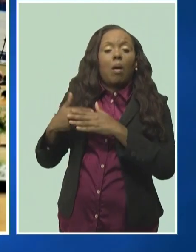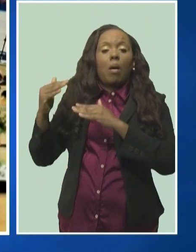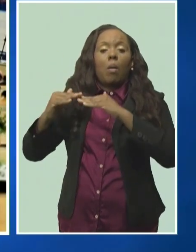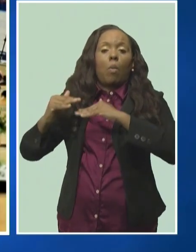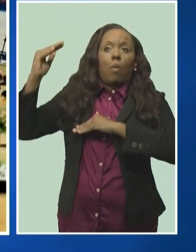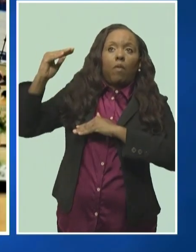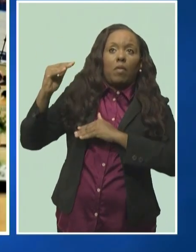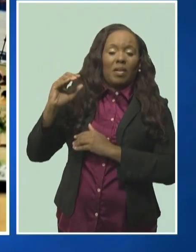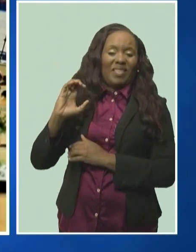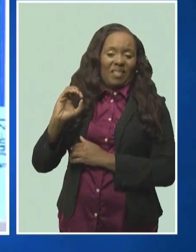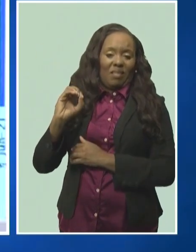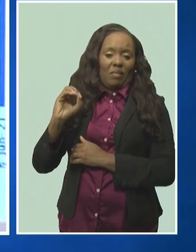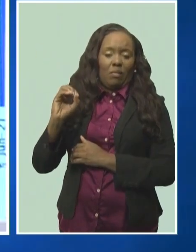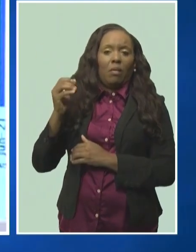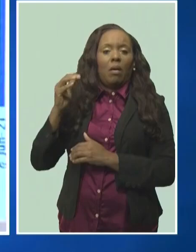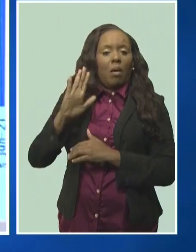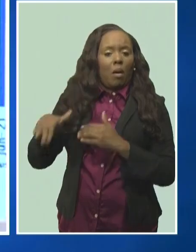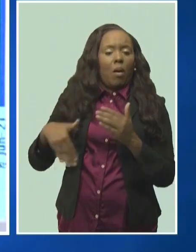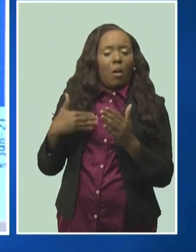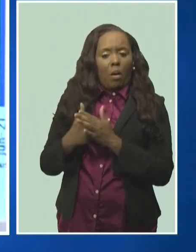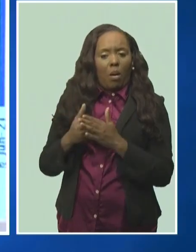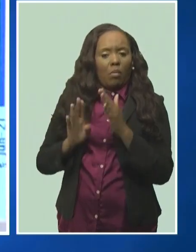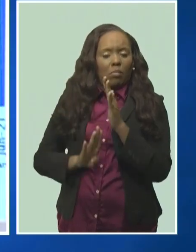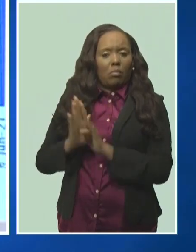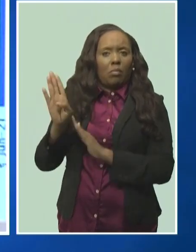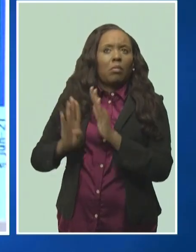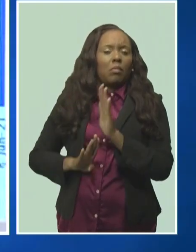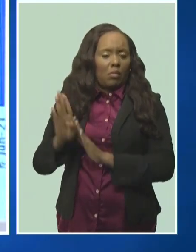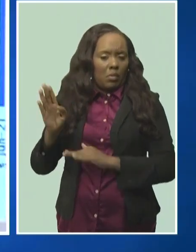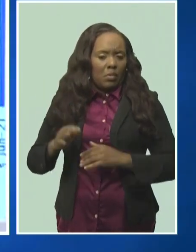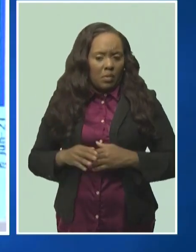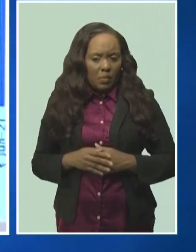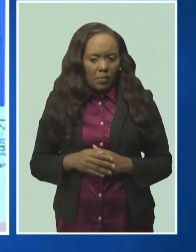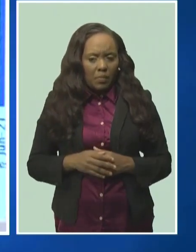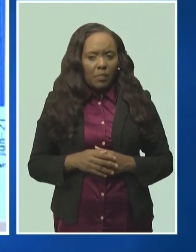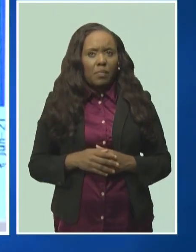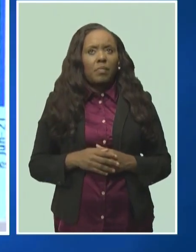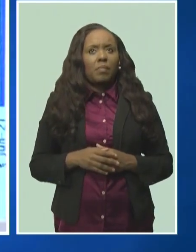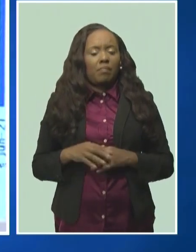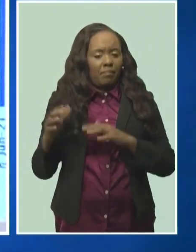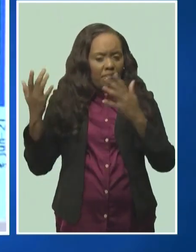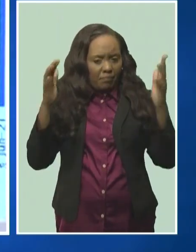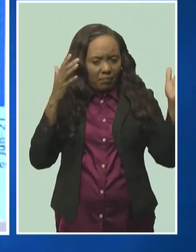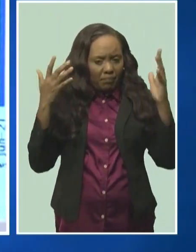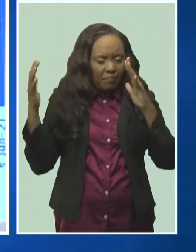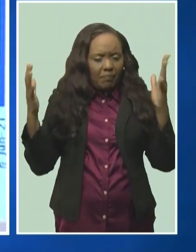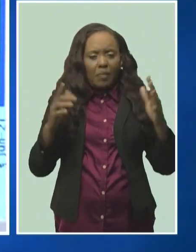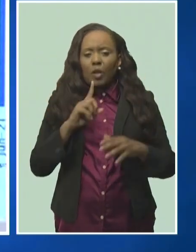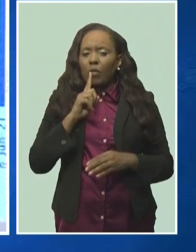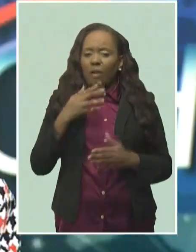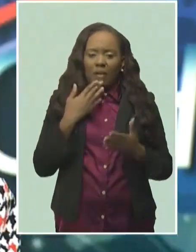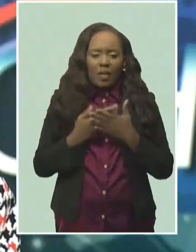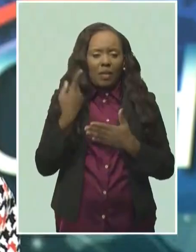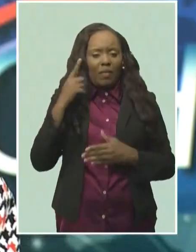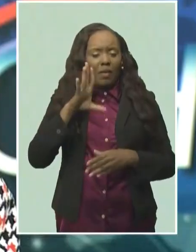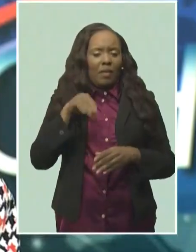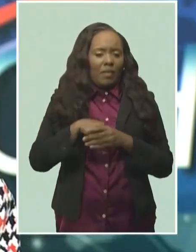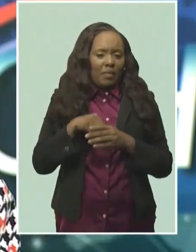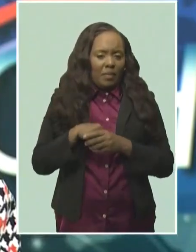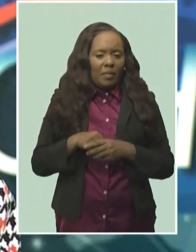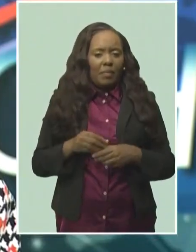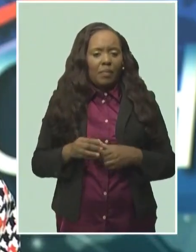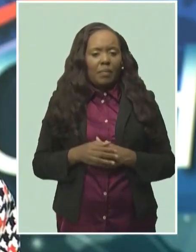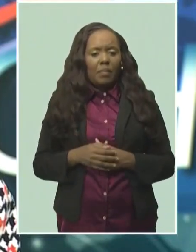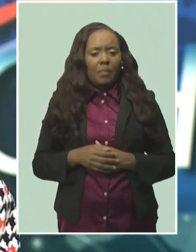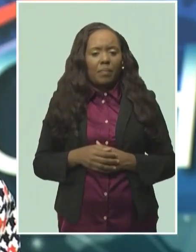sectors are growing. We are firing on all cylinders, which argues well for investment. With shipments